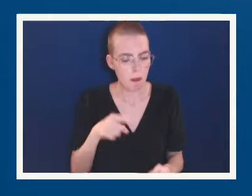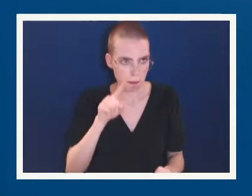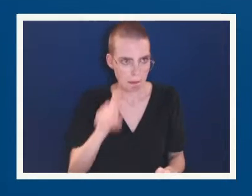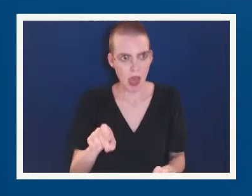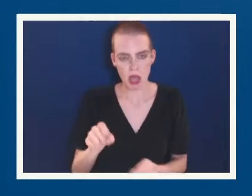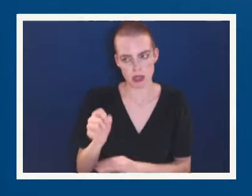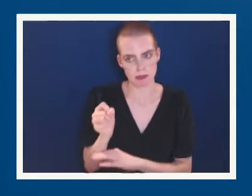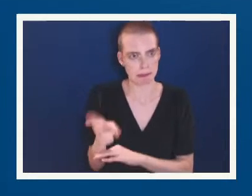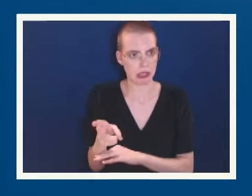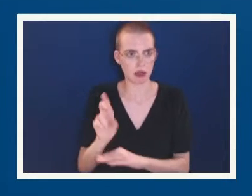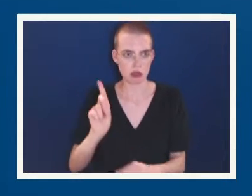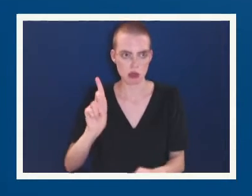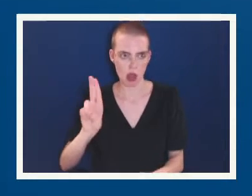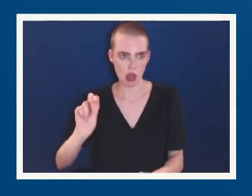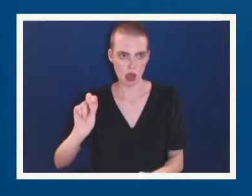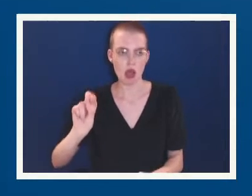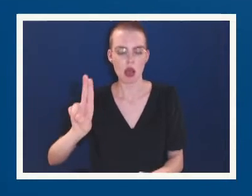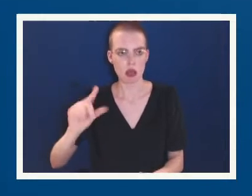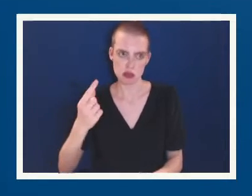this governor's race.